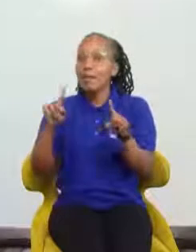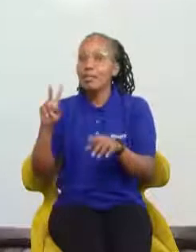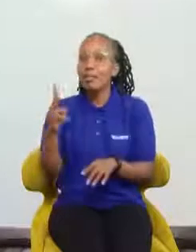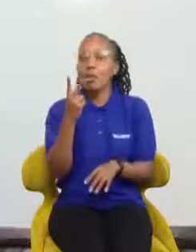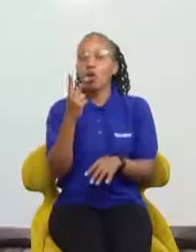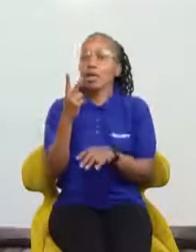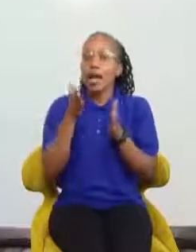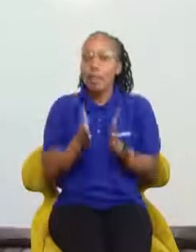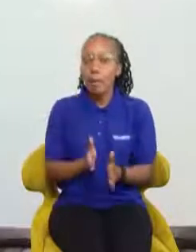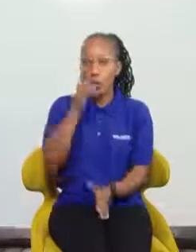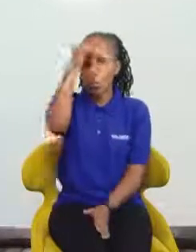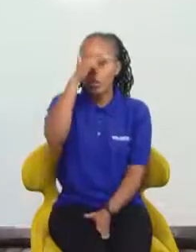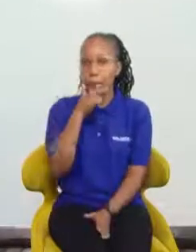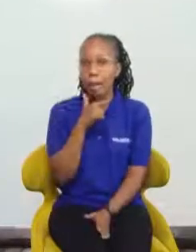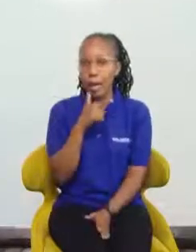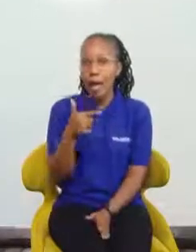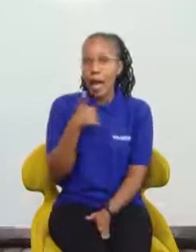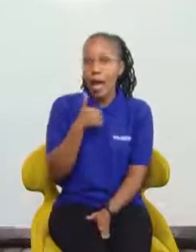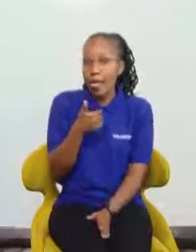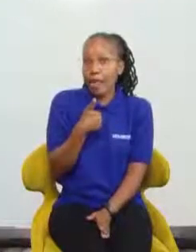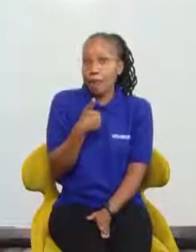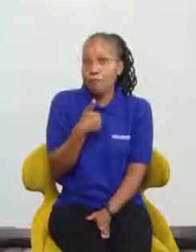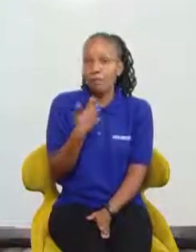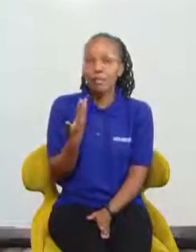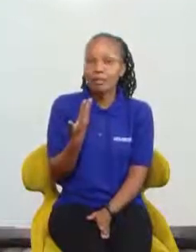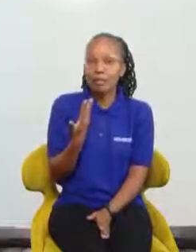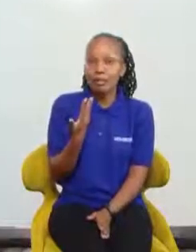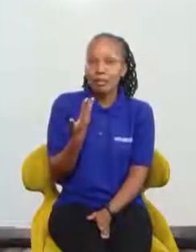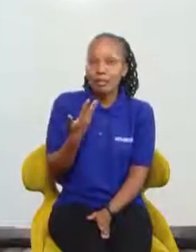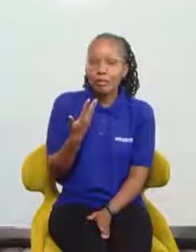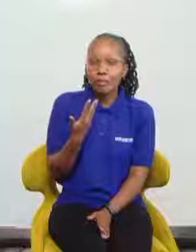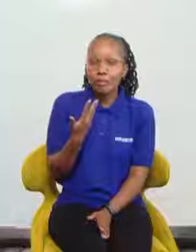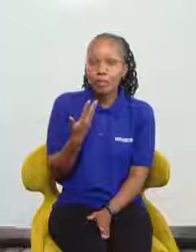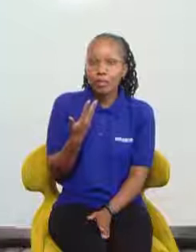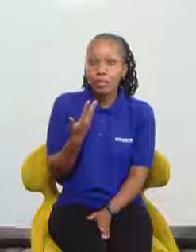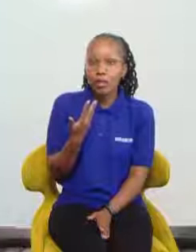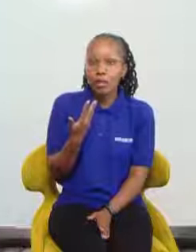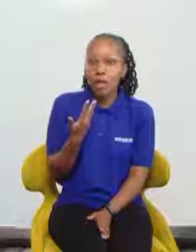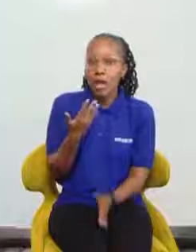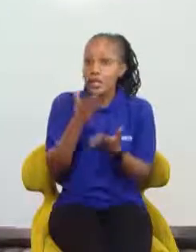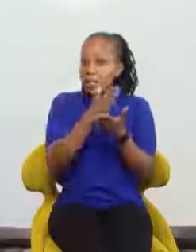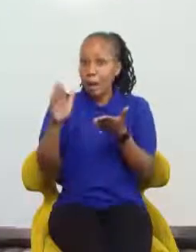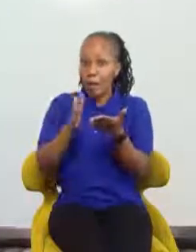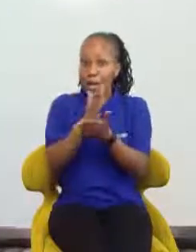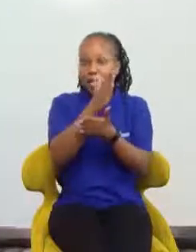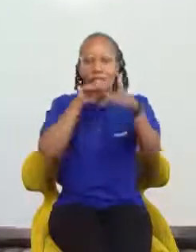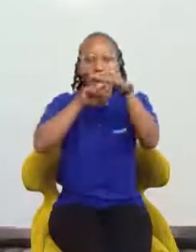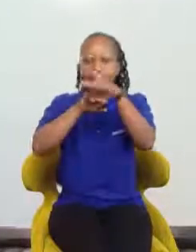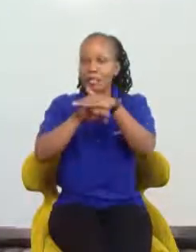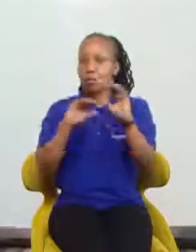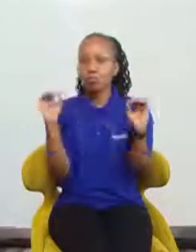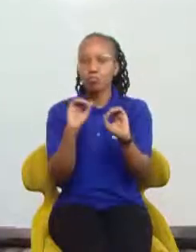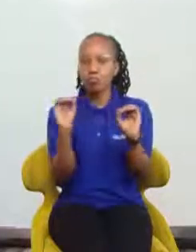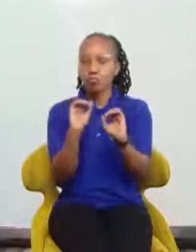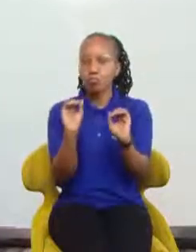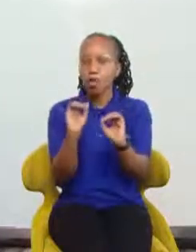with visual impairment, I have been denied certain rights in which I should access